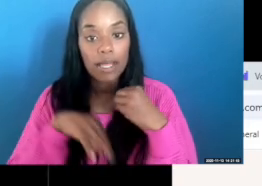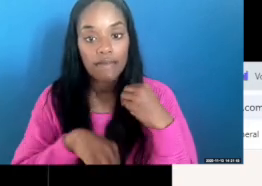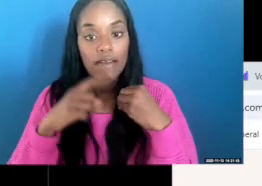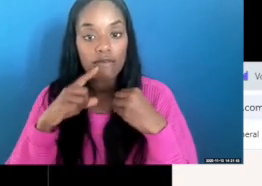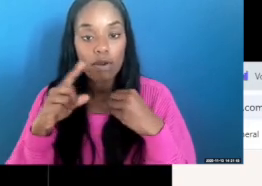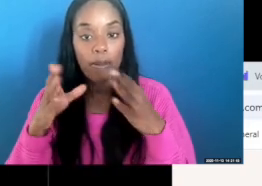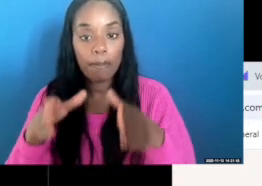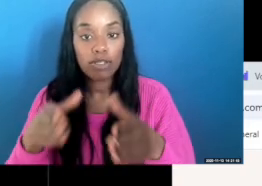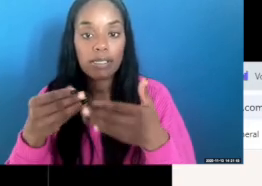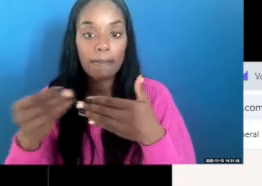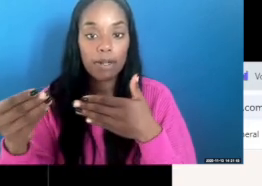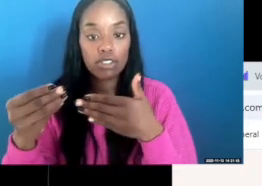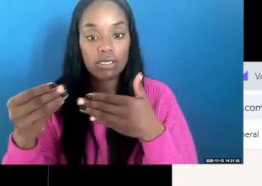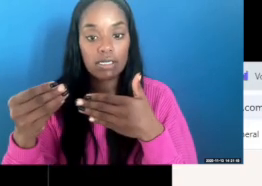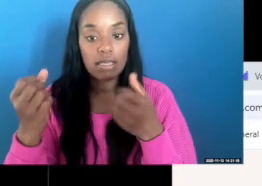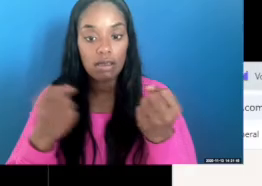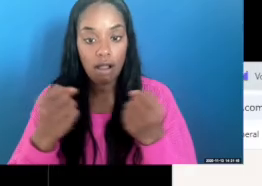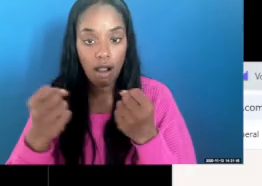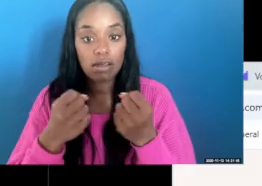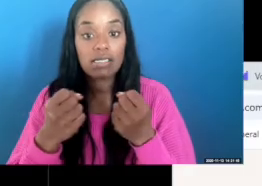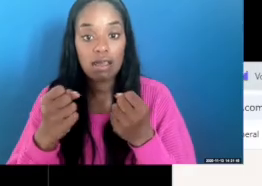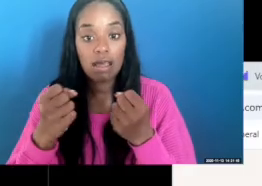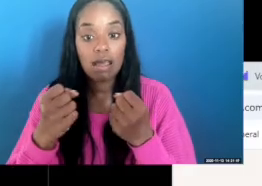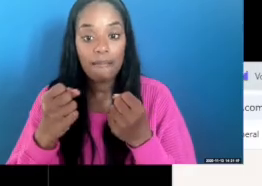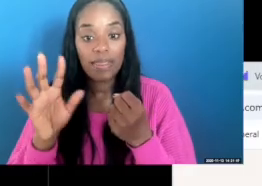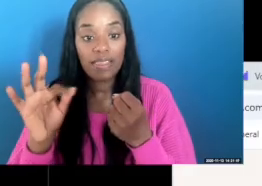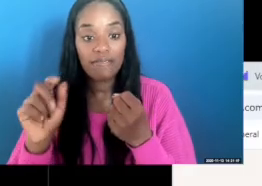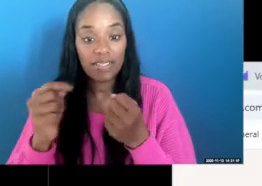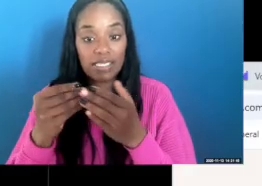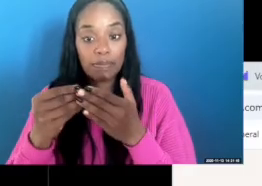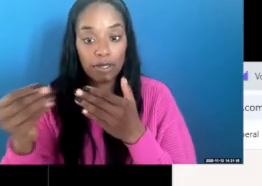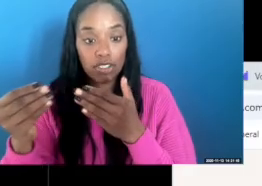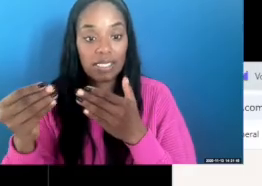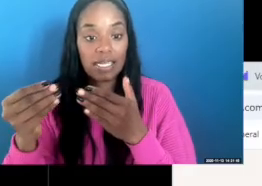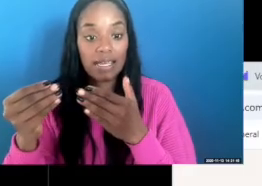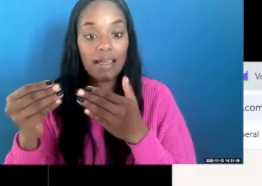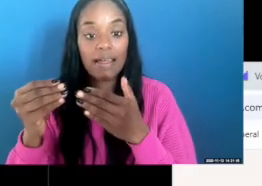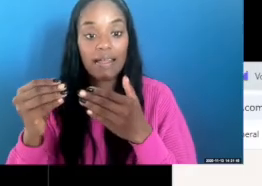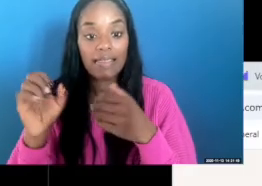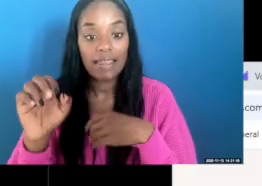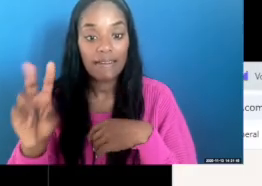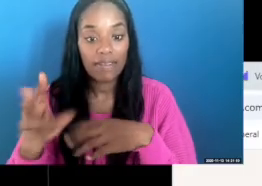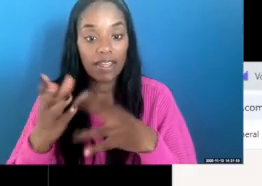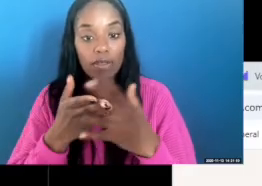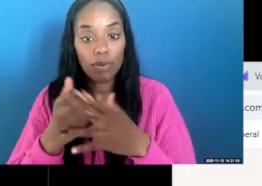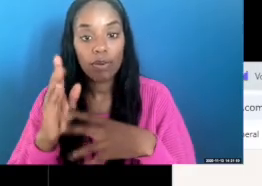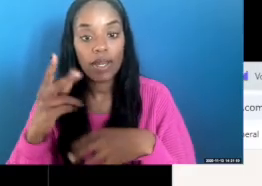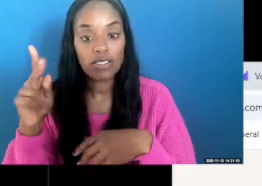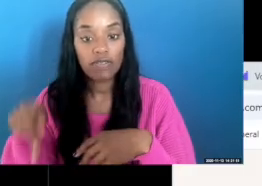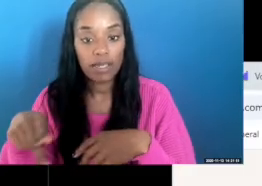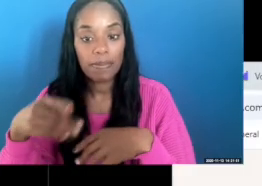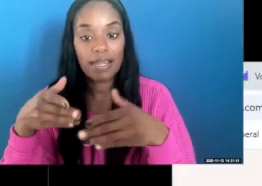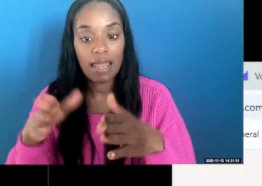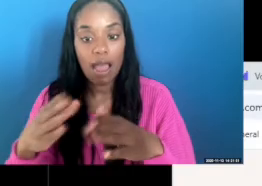in, there's going to be a lot of heavy duty vehicle infrastructure connection points there. So having an added benefit